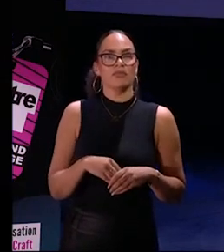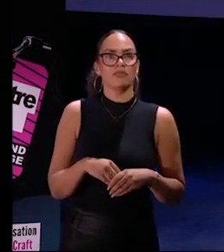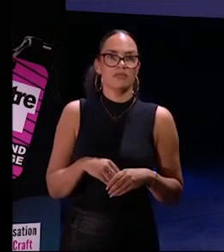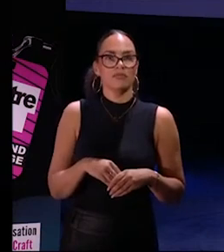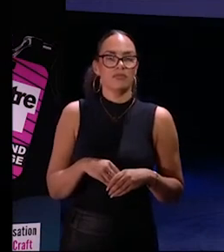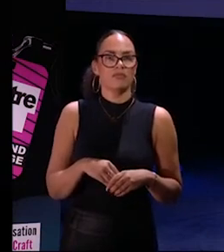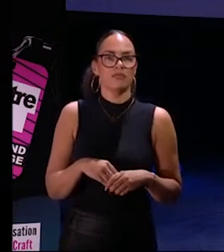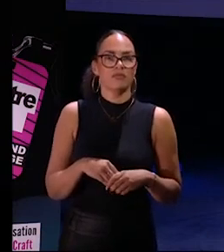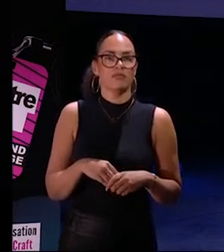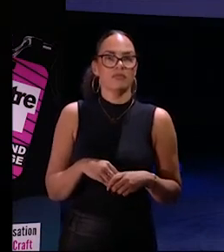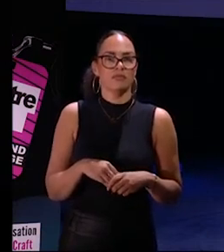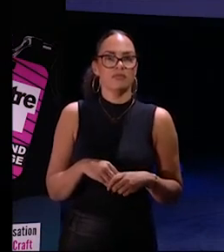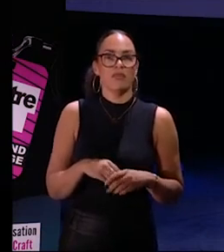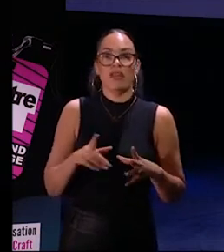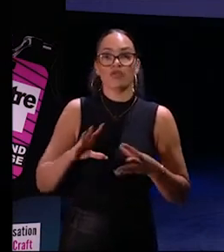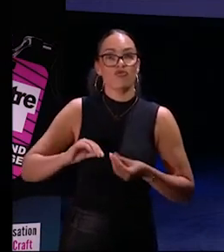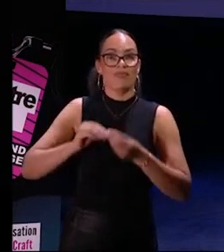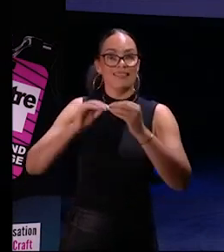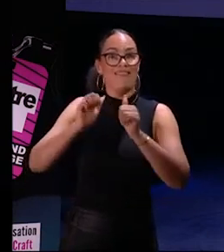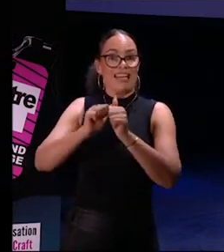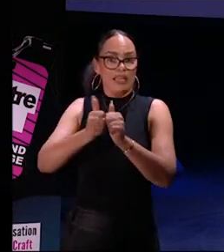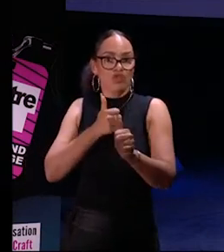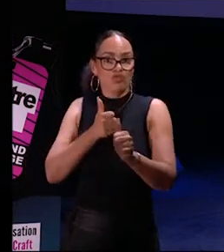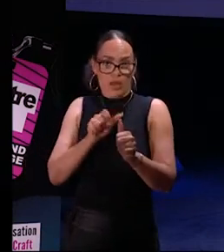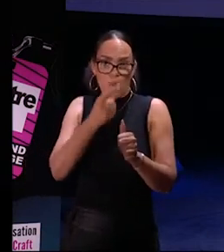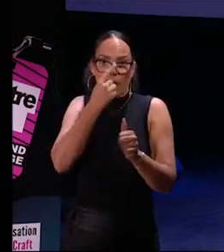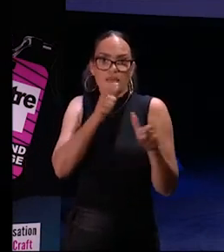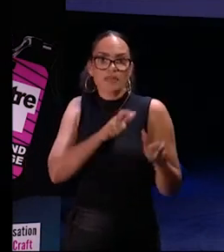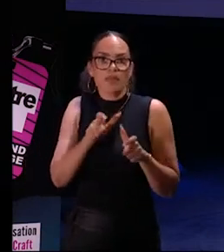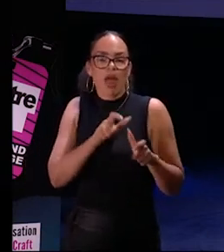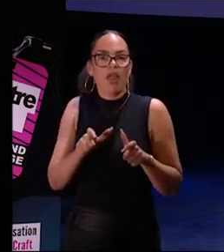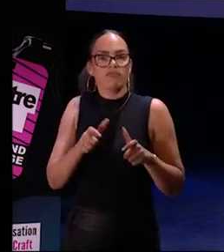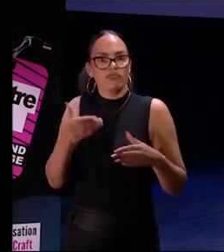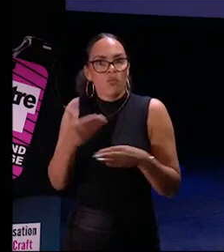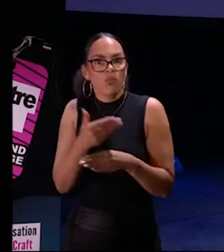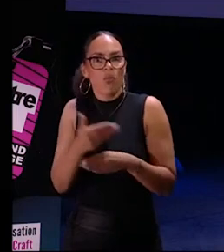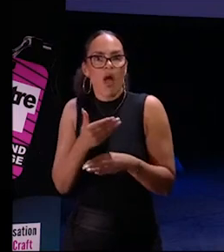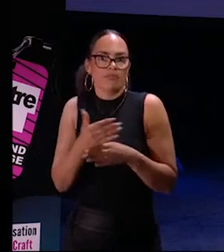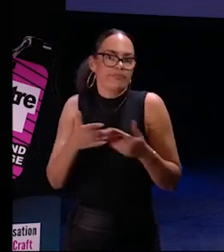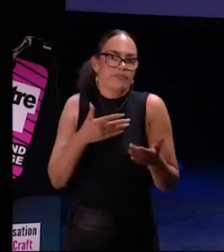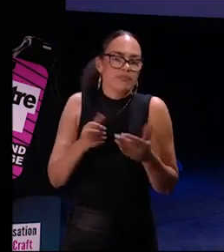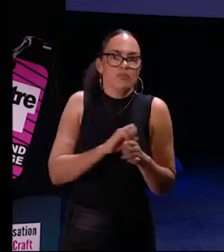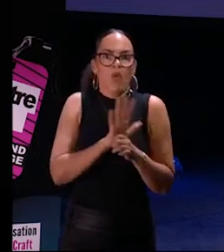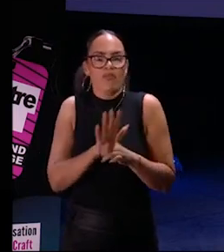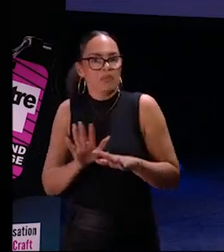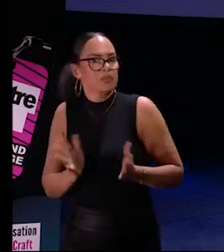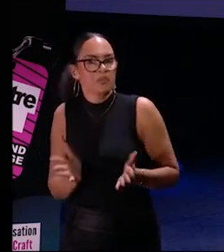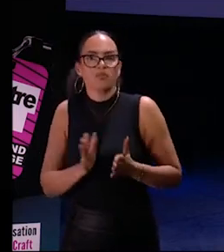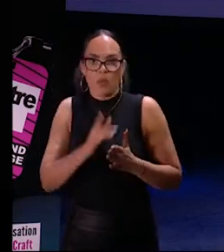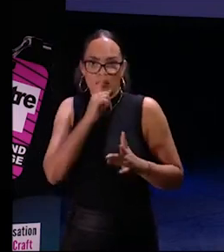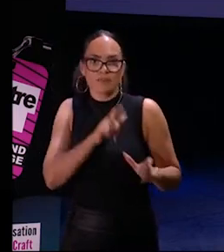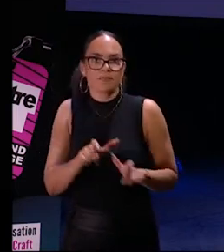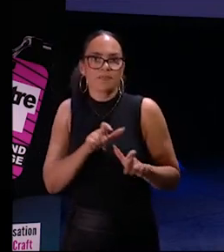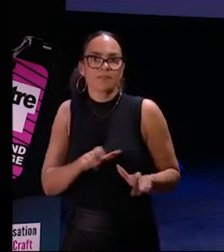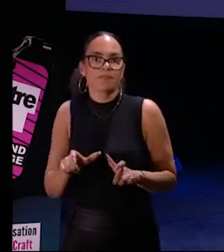and creative industry is still viable and still working. So streaming for me is